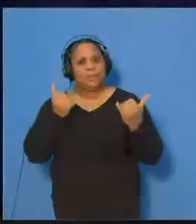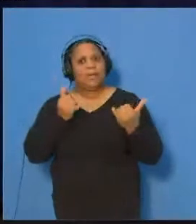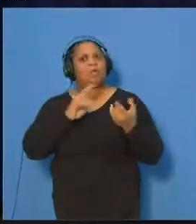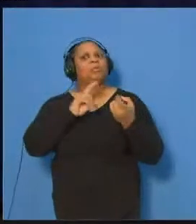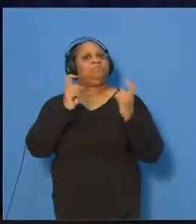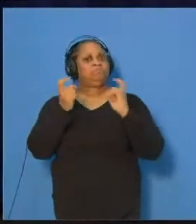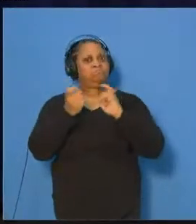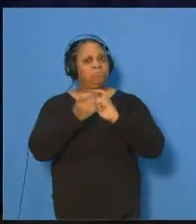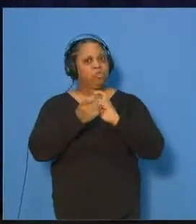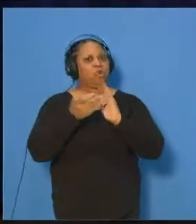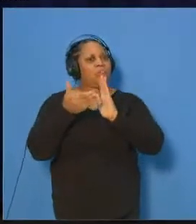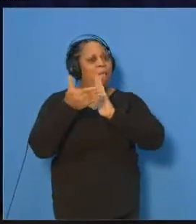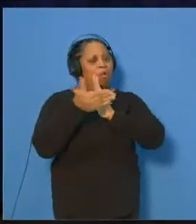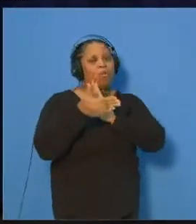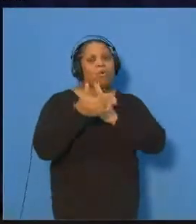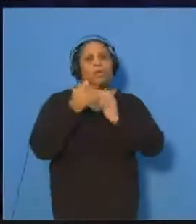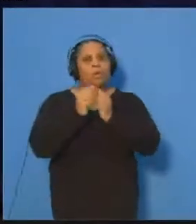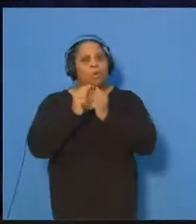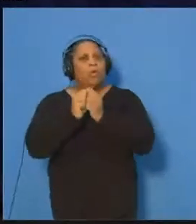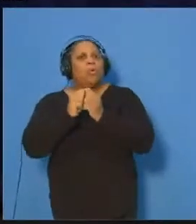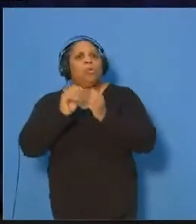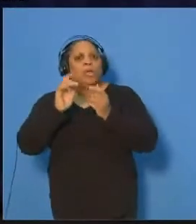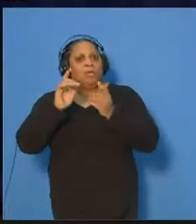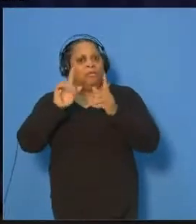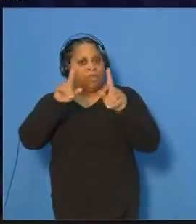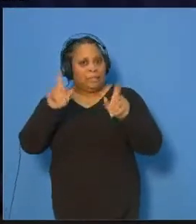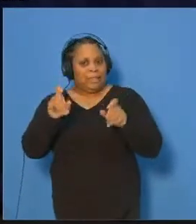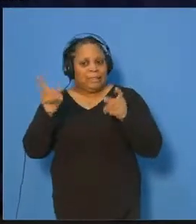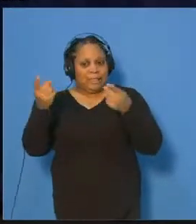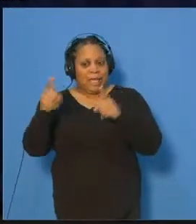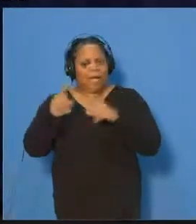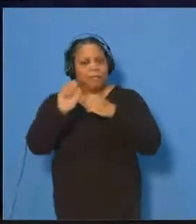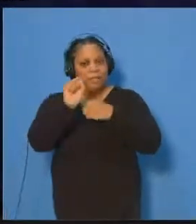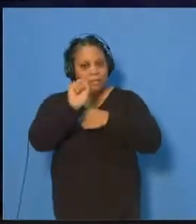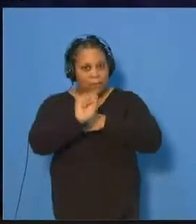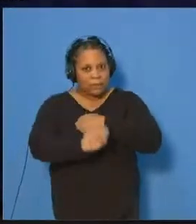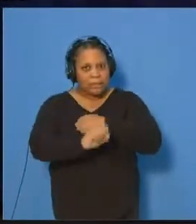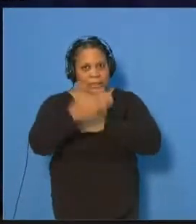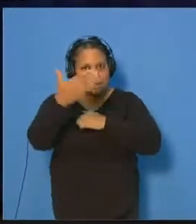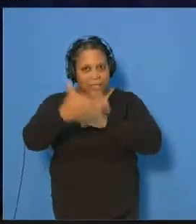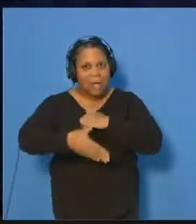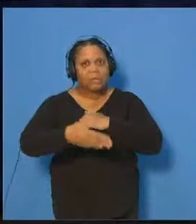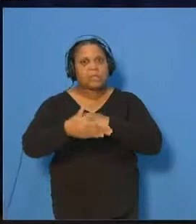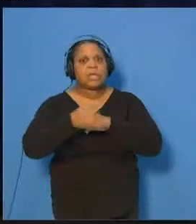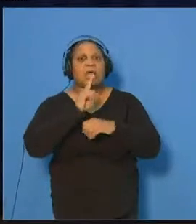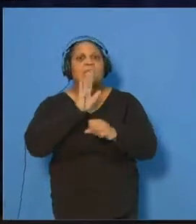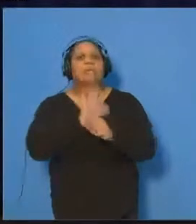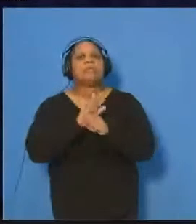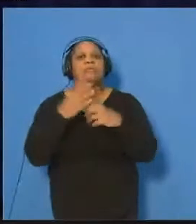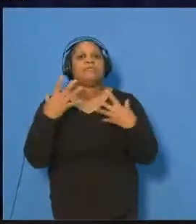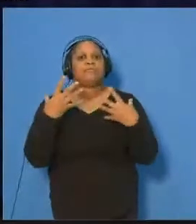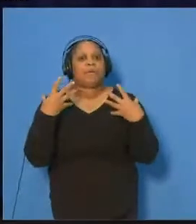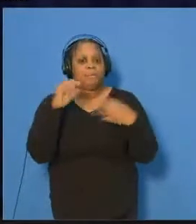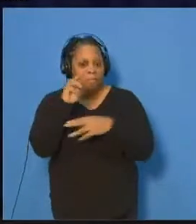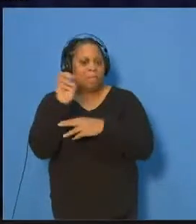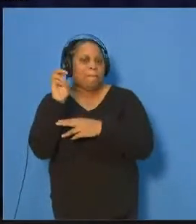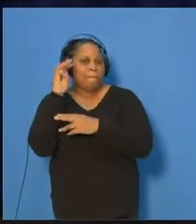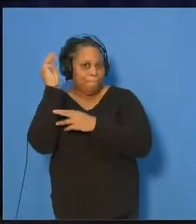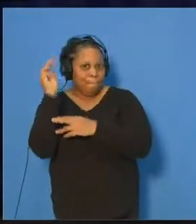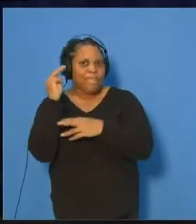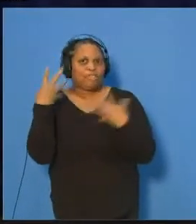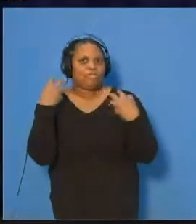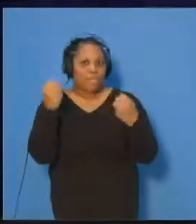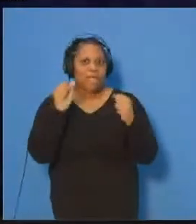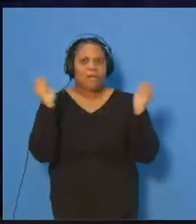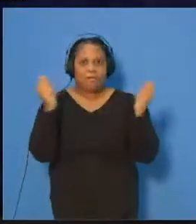And I'm confident that with the testing that is taking place on Southside, with the commitment that is from the Ministry of Health to make sure that all particular nursing